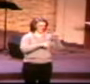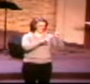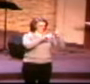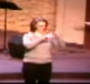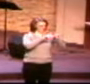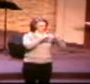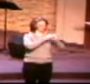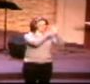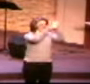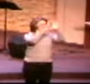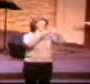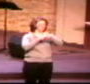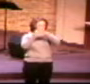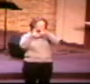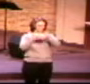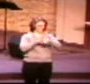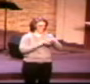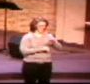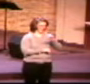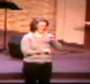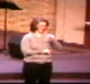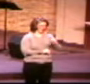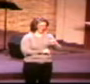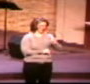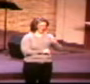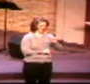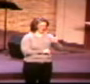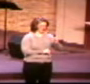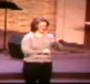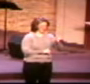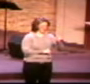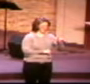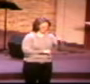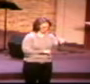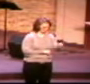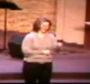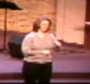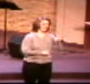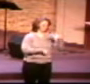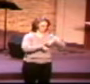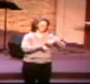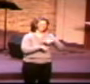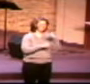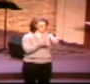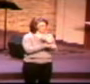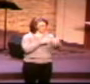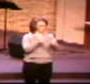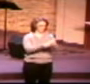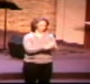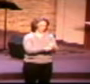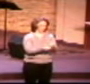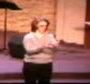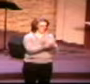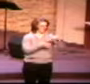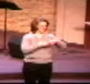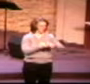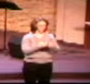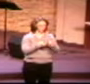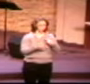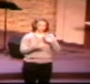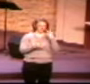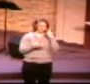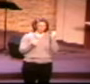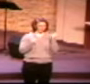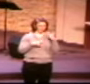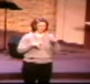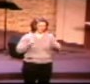think, new year. New beginnings. I've read several people on